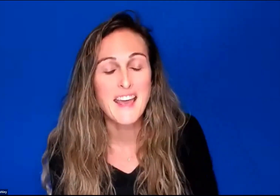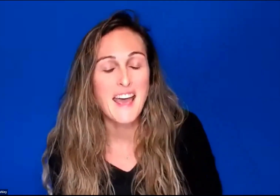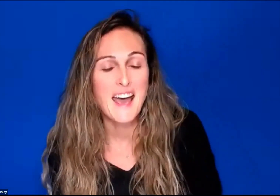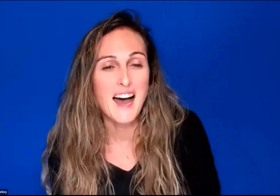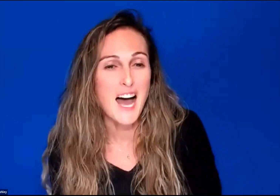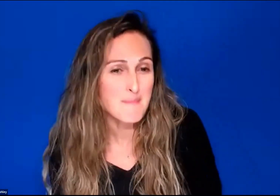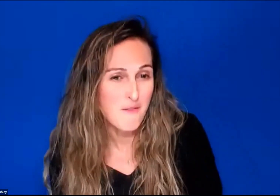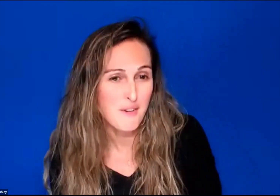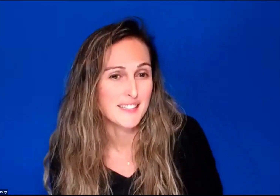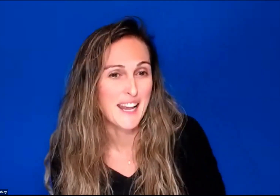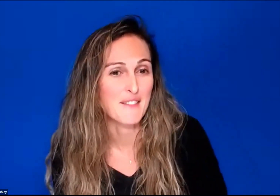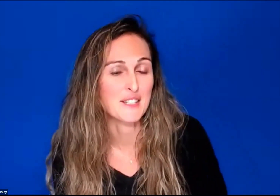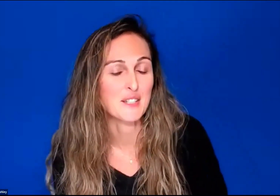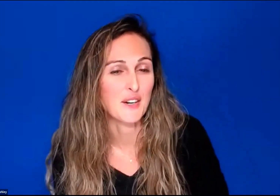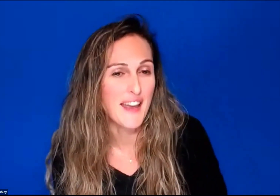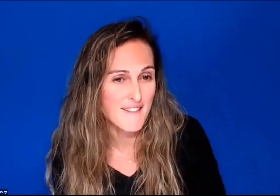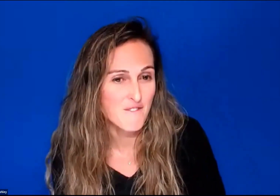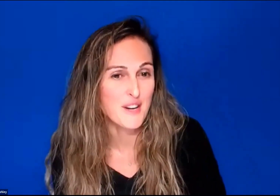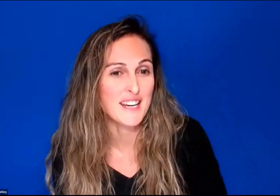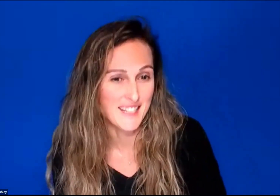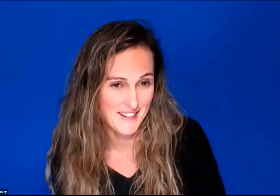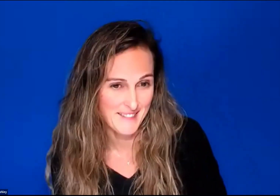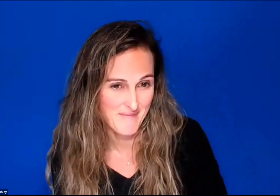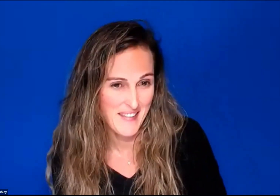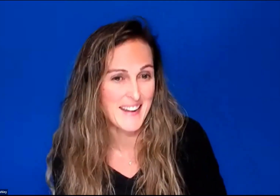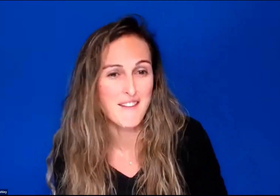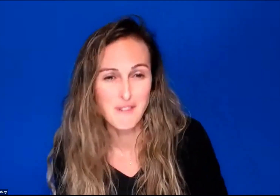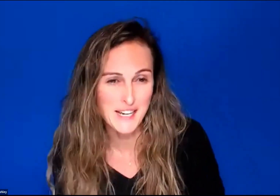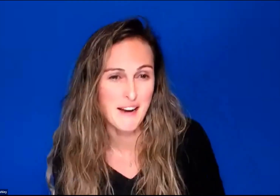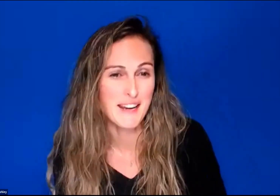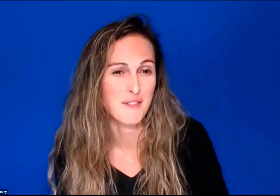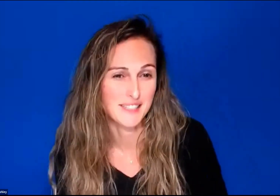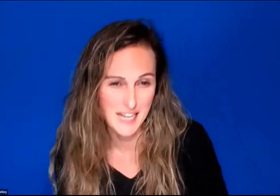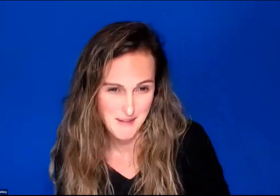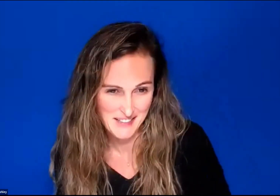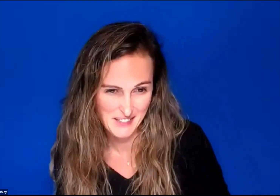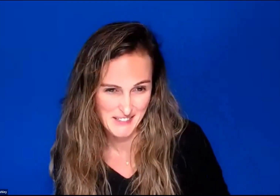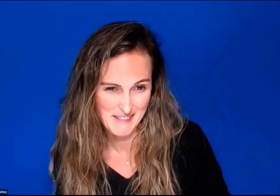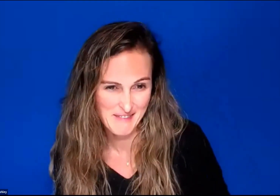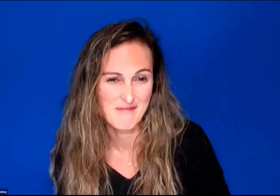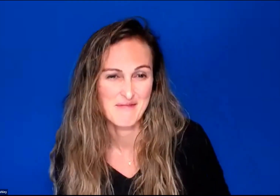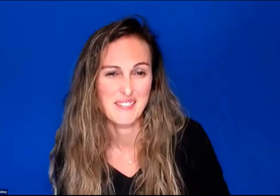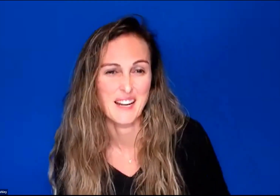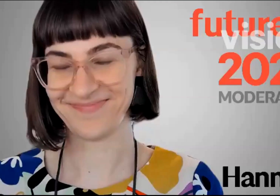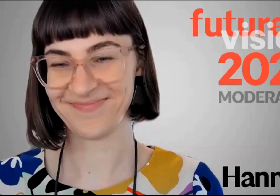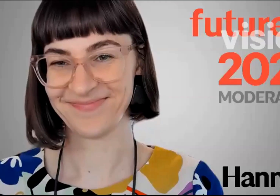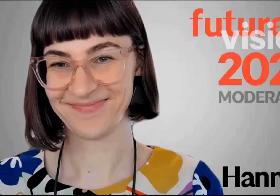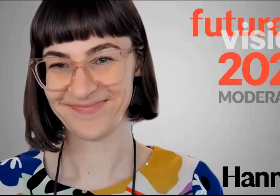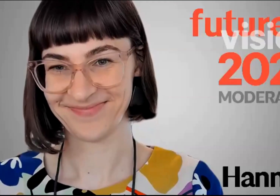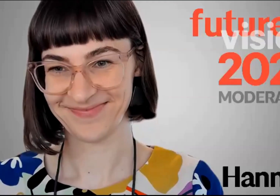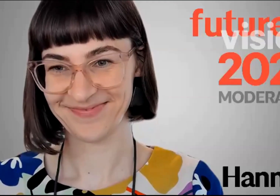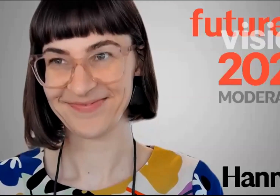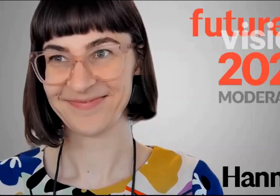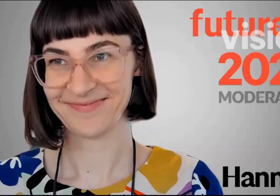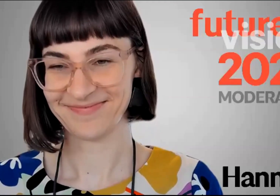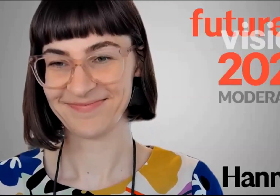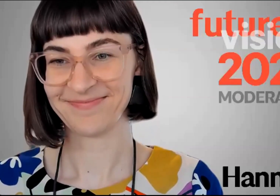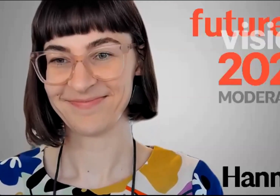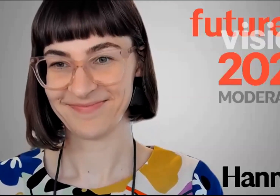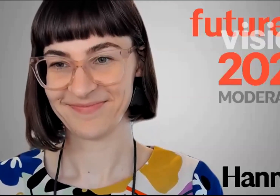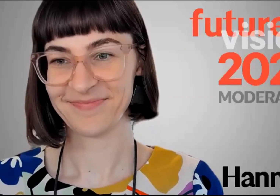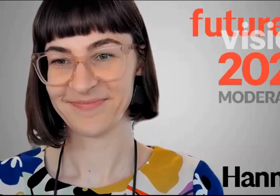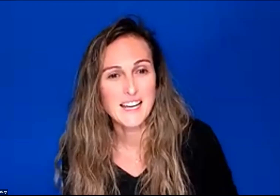be. I met with this counselor every year, and every year I gave her the same answer, that I wanted to go into this